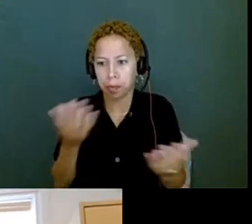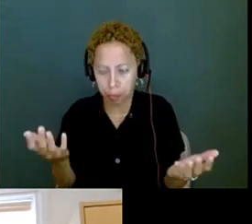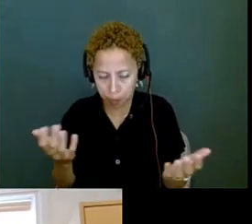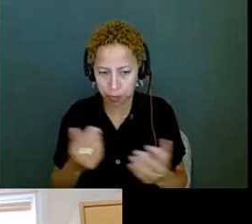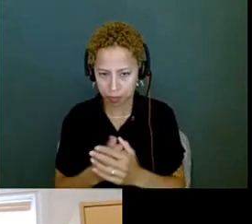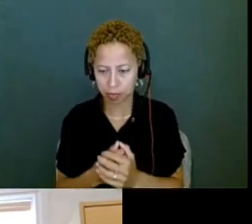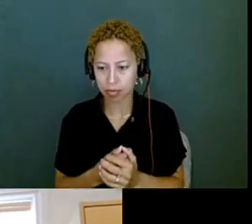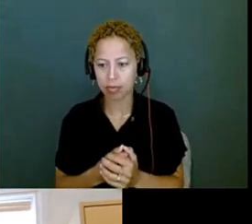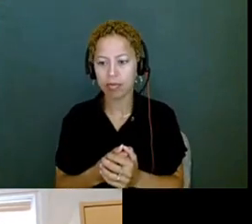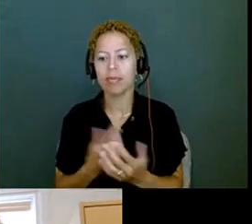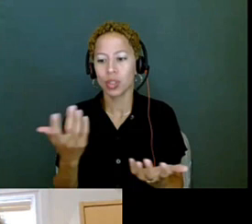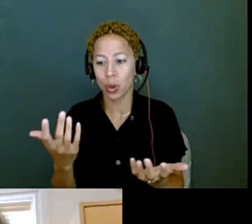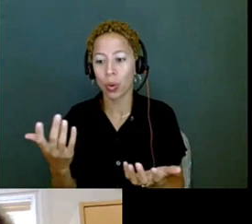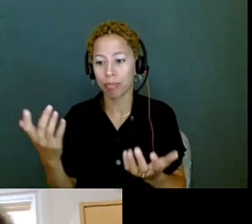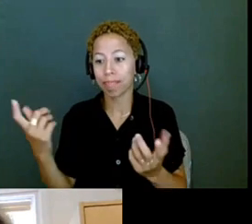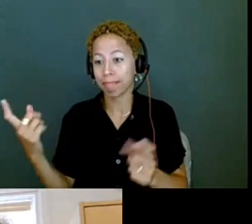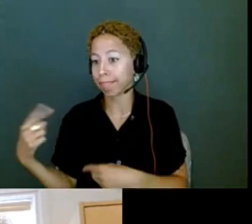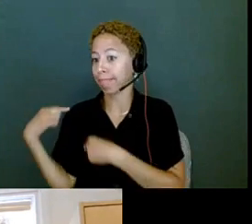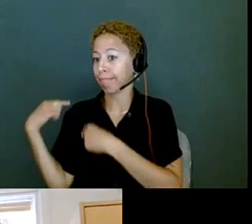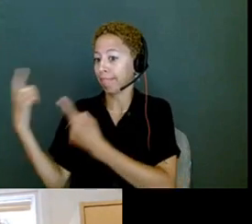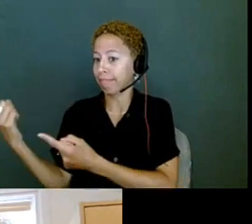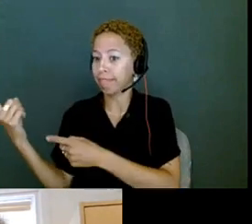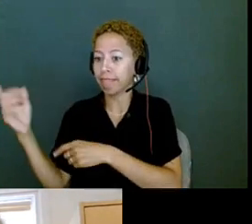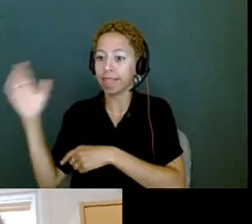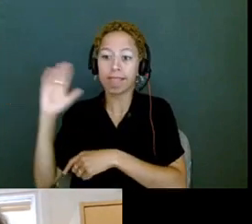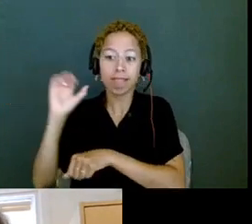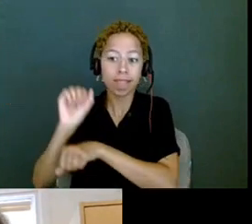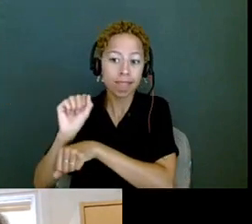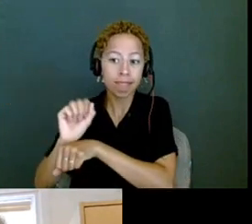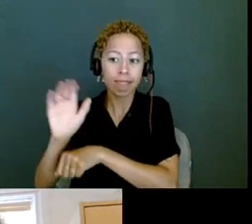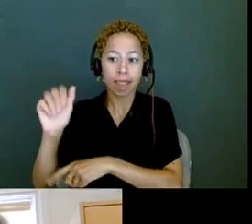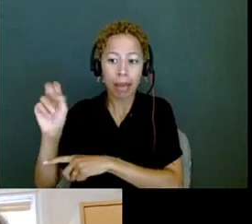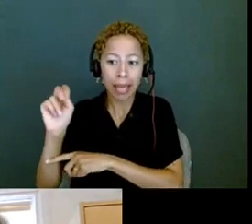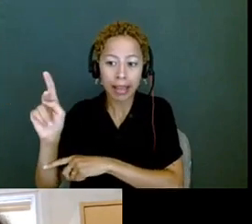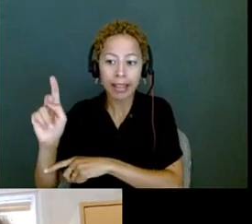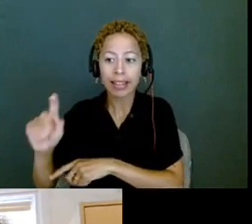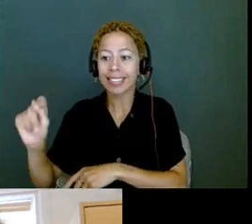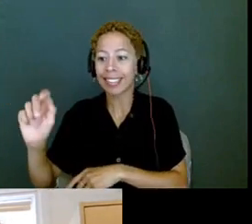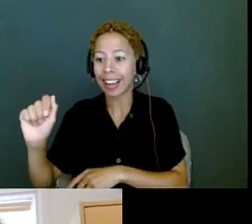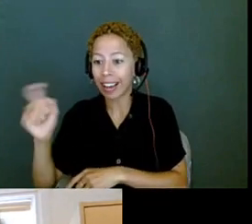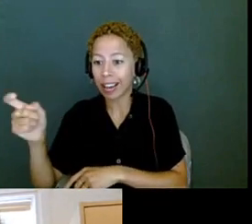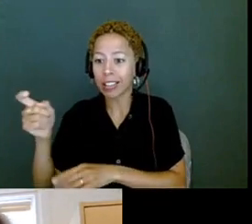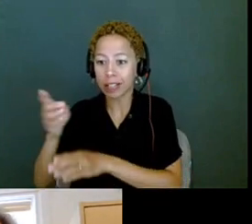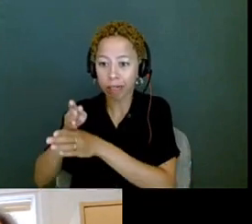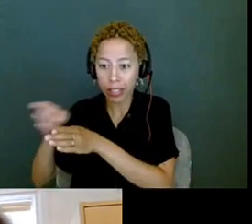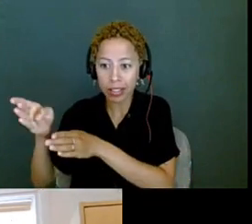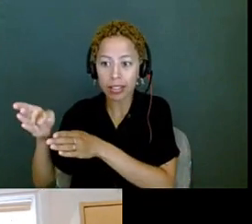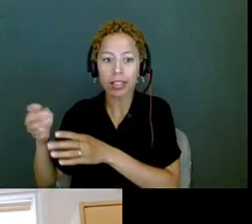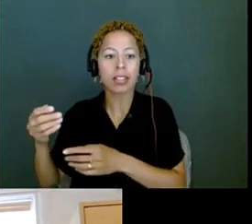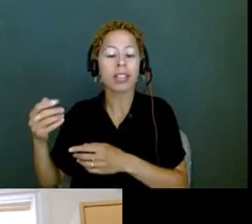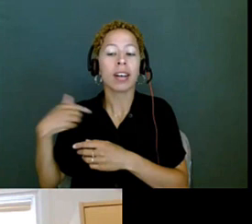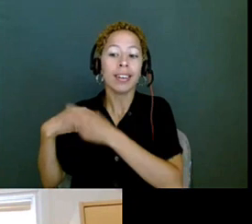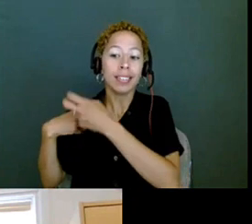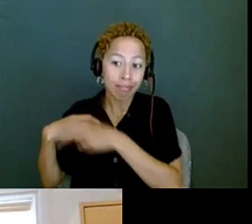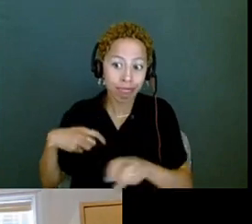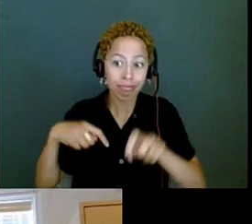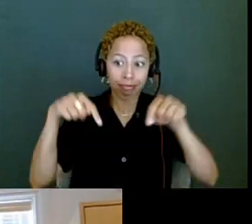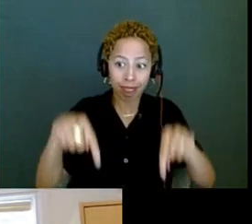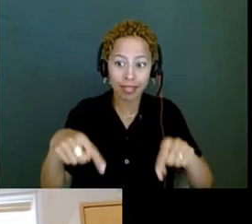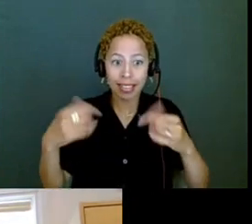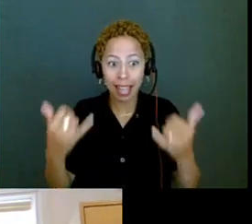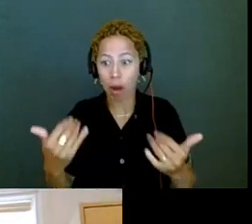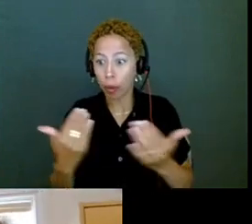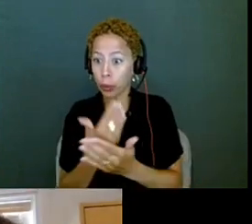After a long career in banking and taxation, I can tell you it's never too late to learn, never at all. So if you're